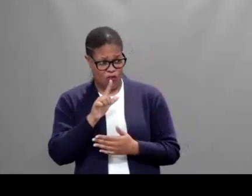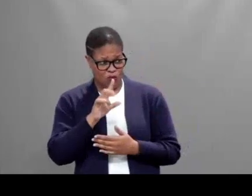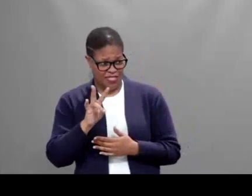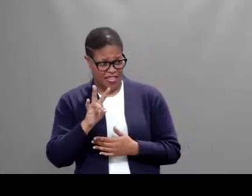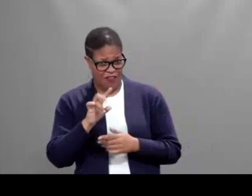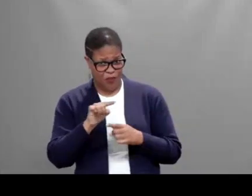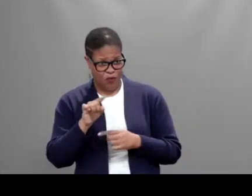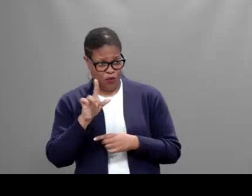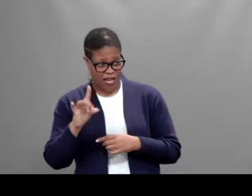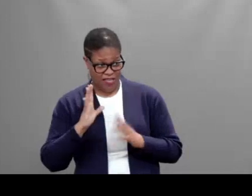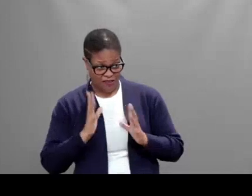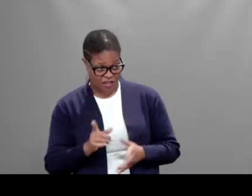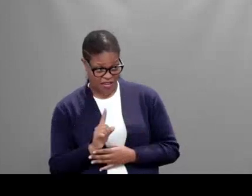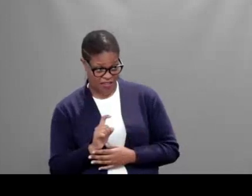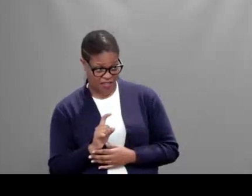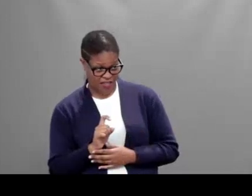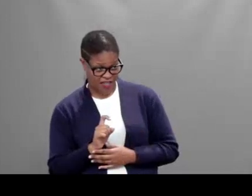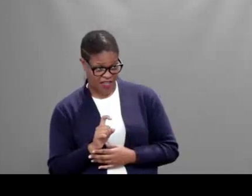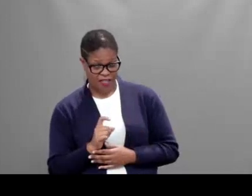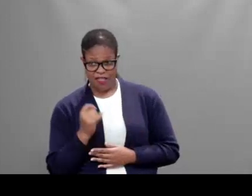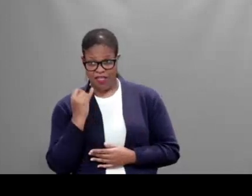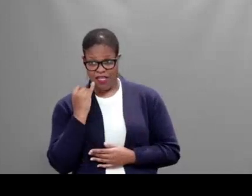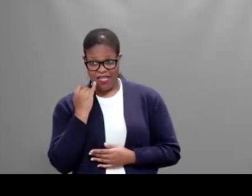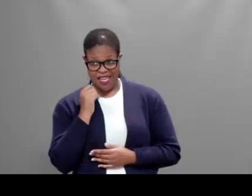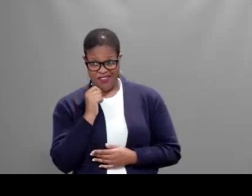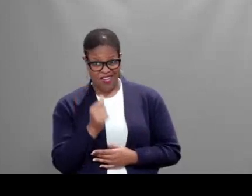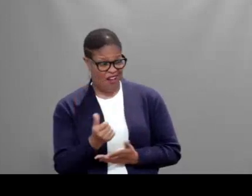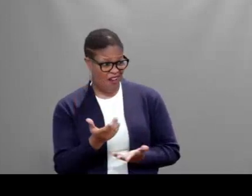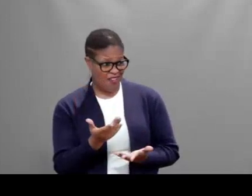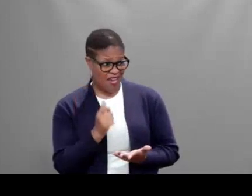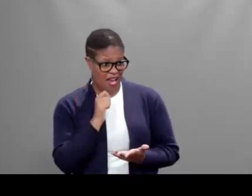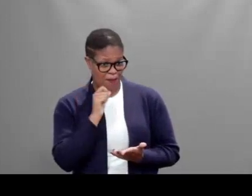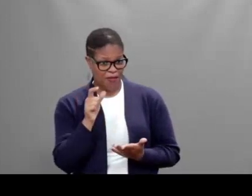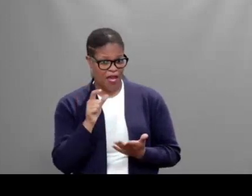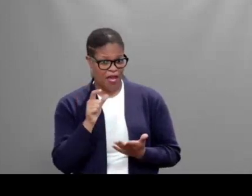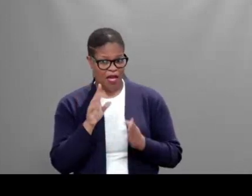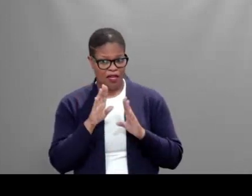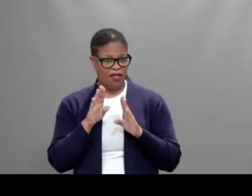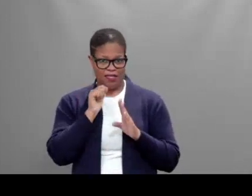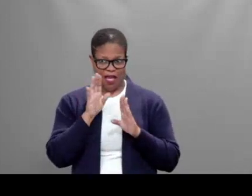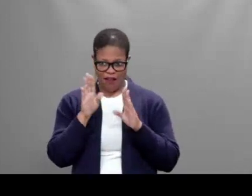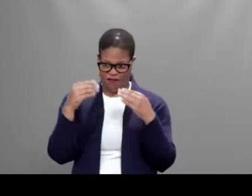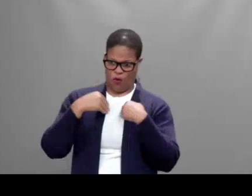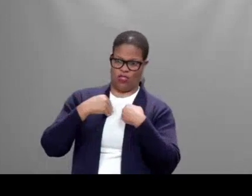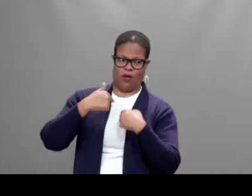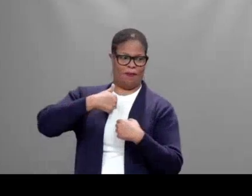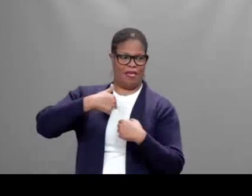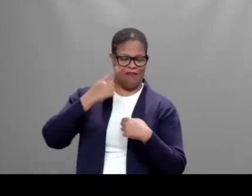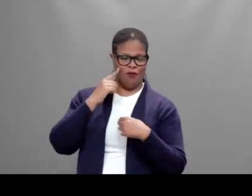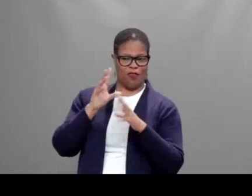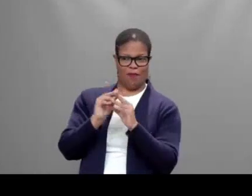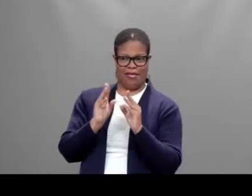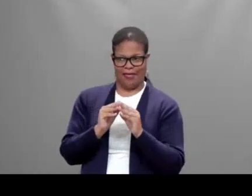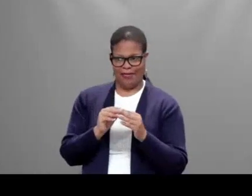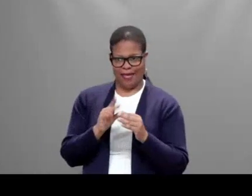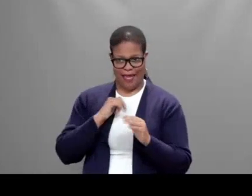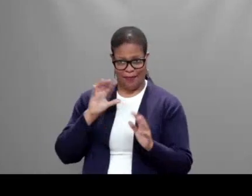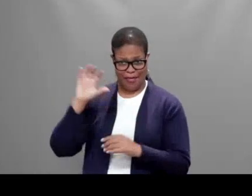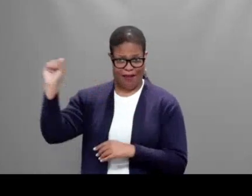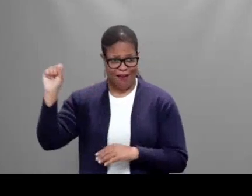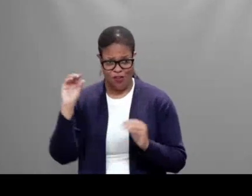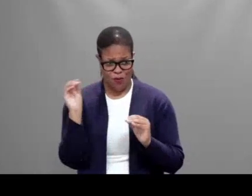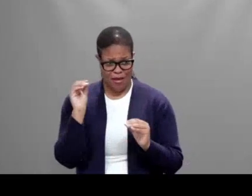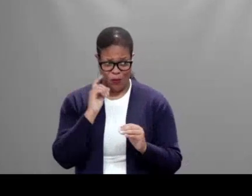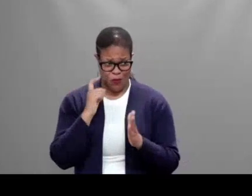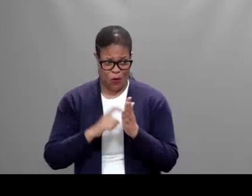and 28th is fine. In other words, I'm not central to the meeting. I can be gone and no